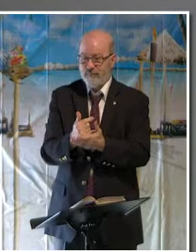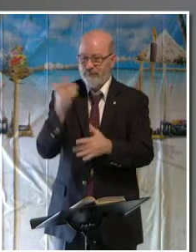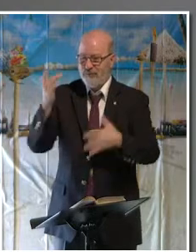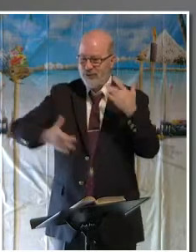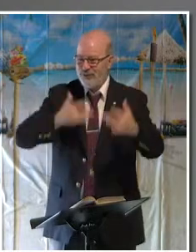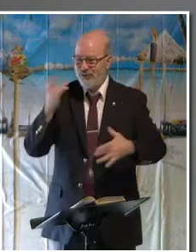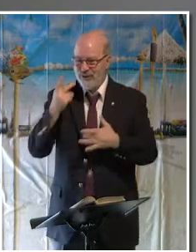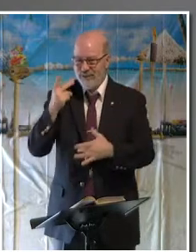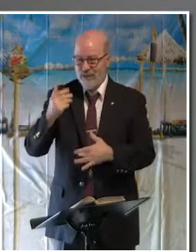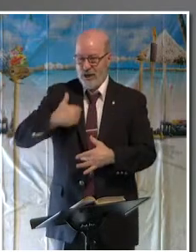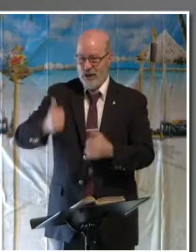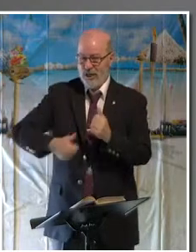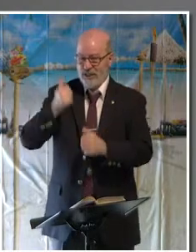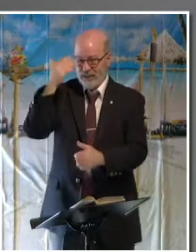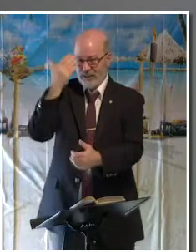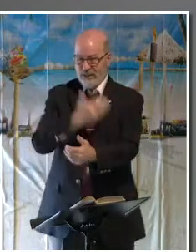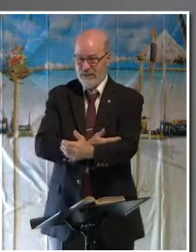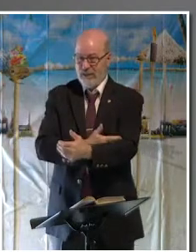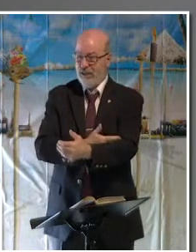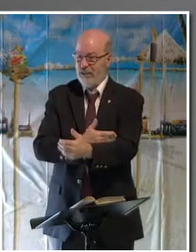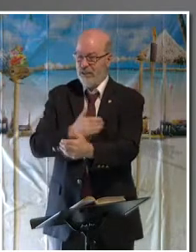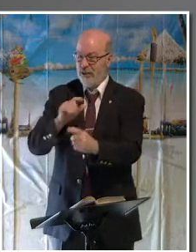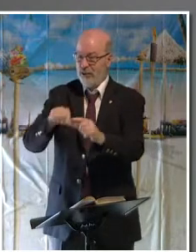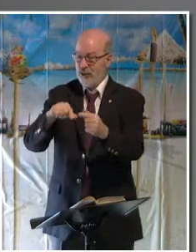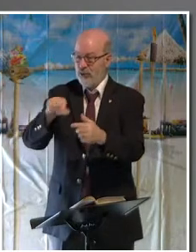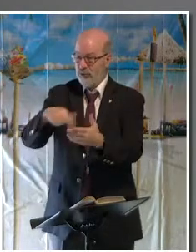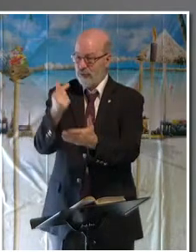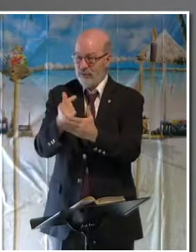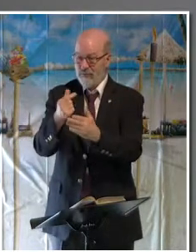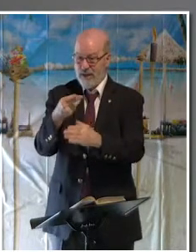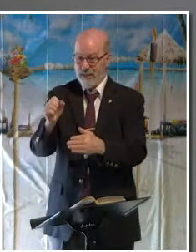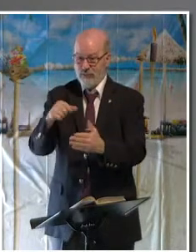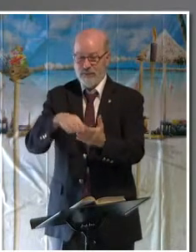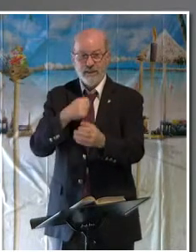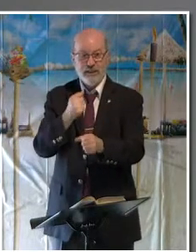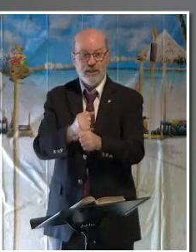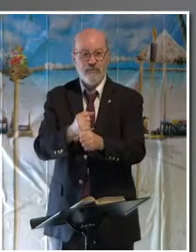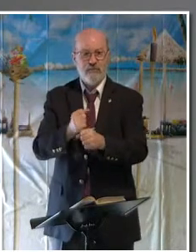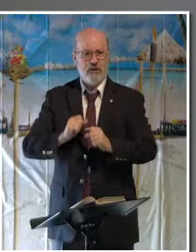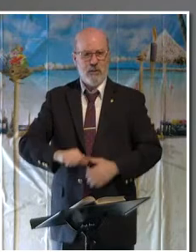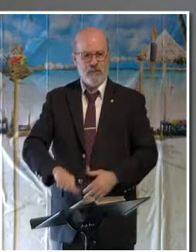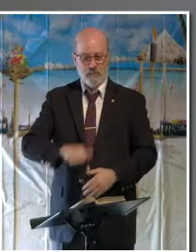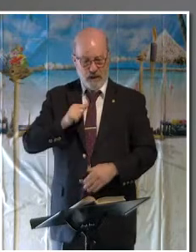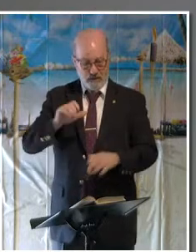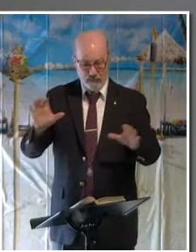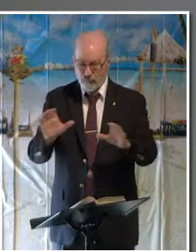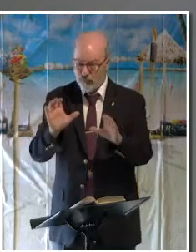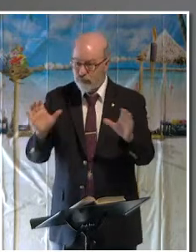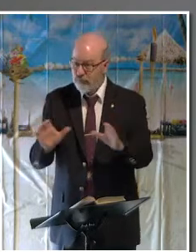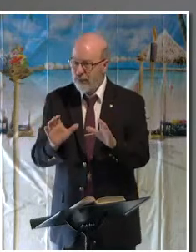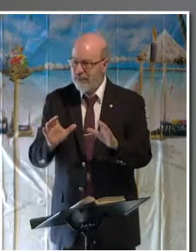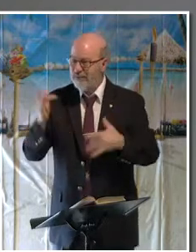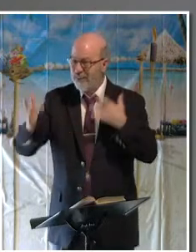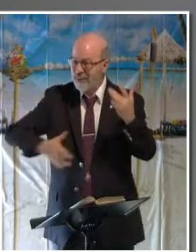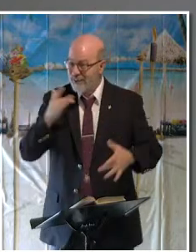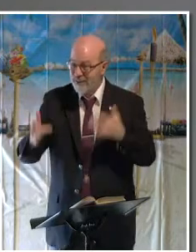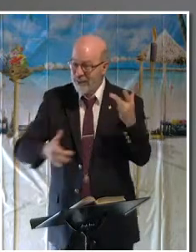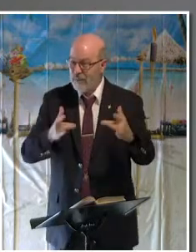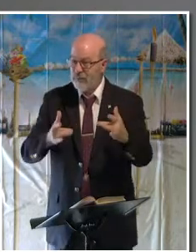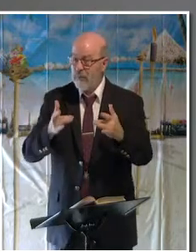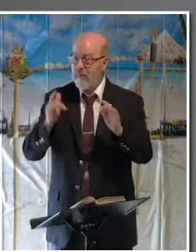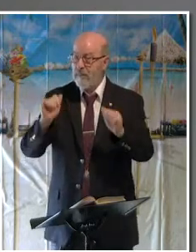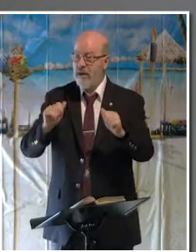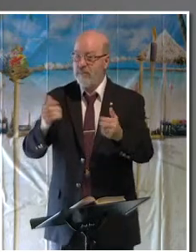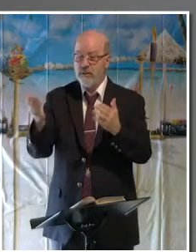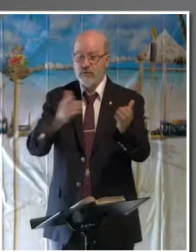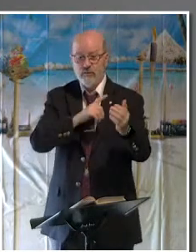joy it was to see our youngest son, Skyler, graduate from high school this year. We are very proud of his accomplishments and are excited about his potential